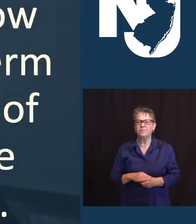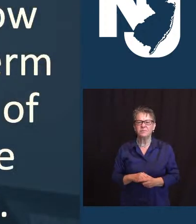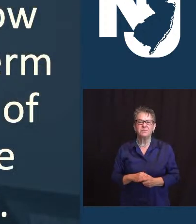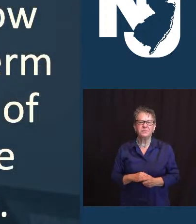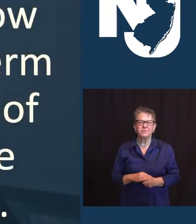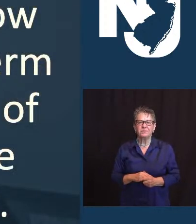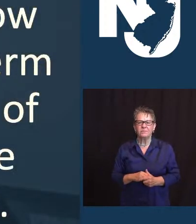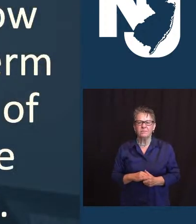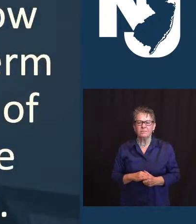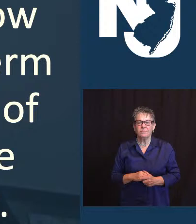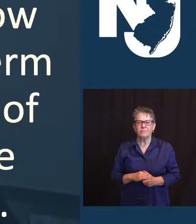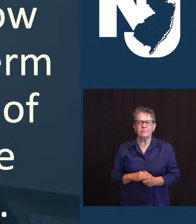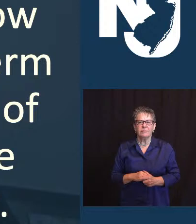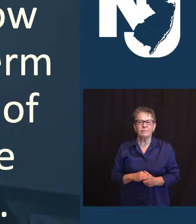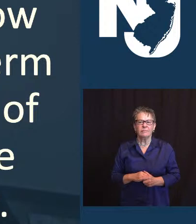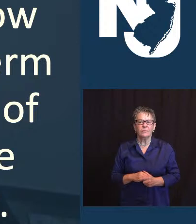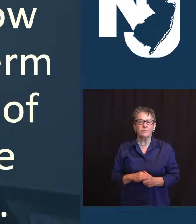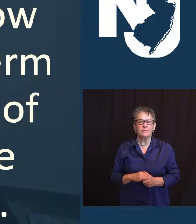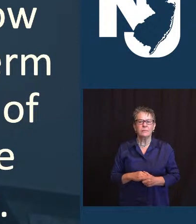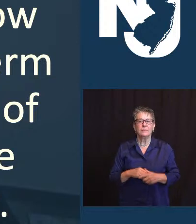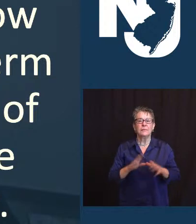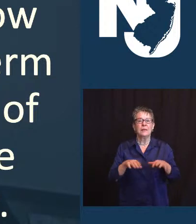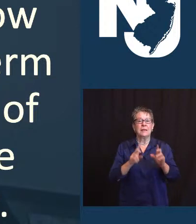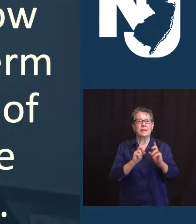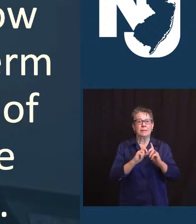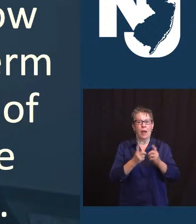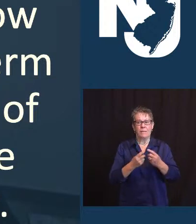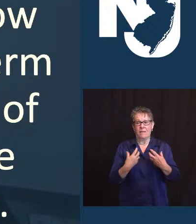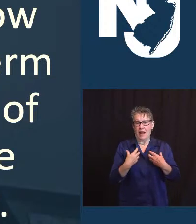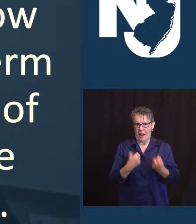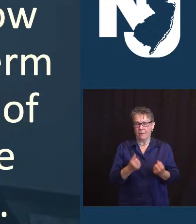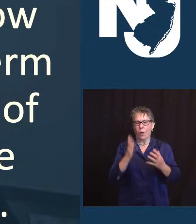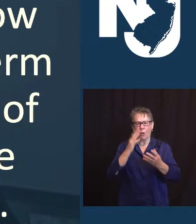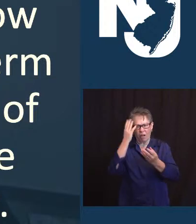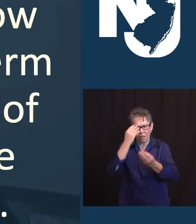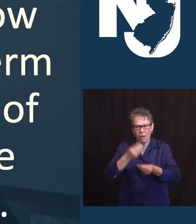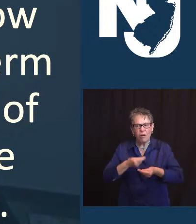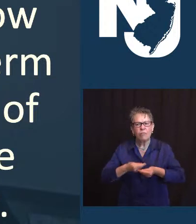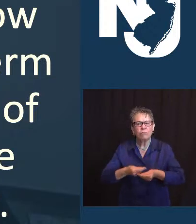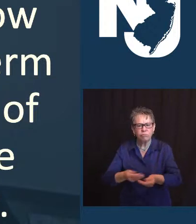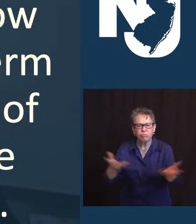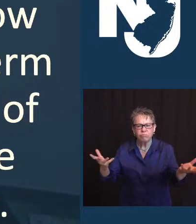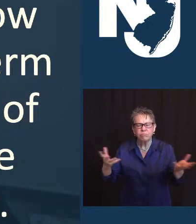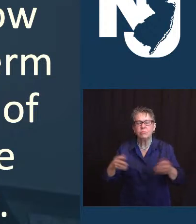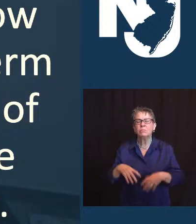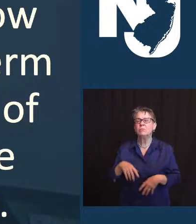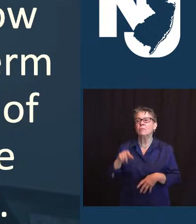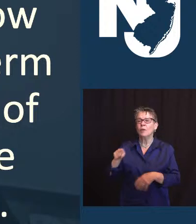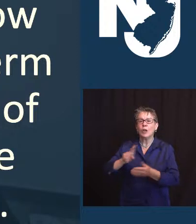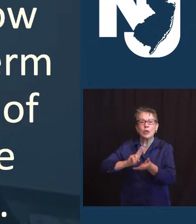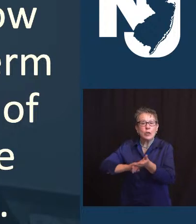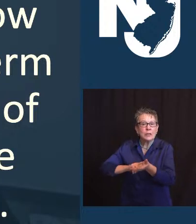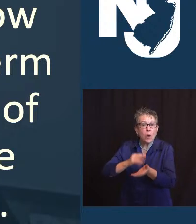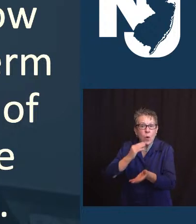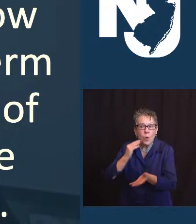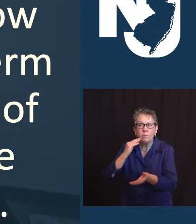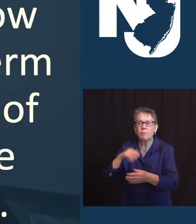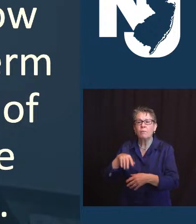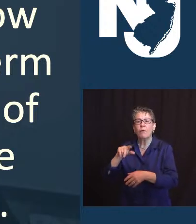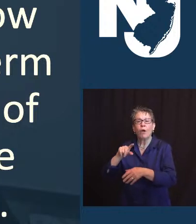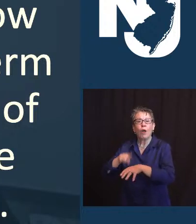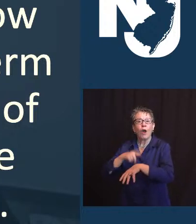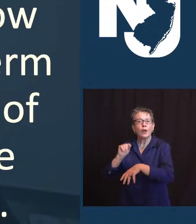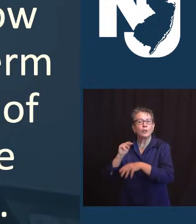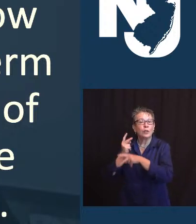executive directive related to visitations at our long-term care centers. This new guidance is in line with the guidance